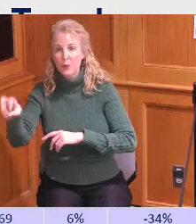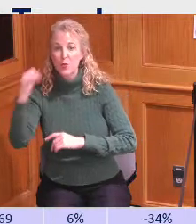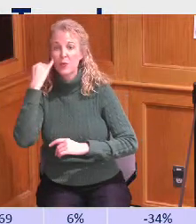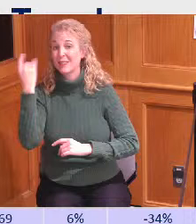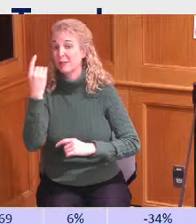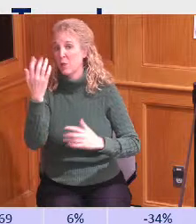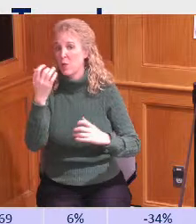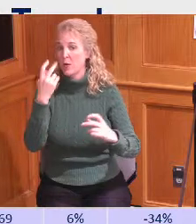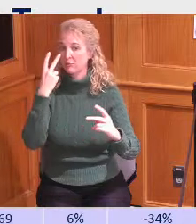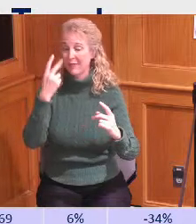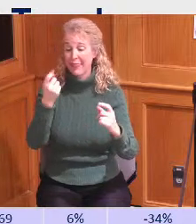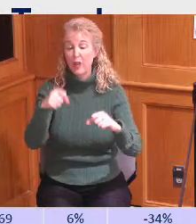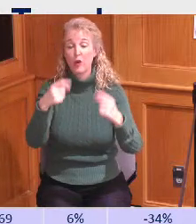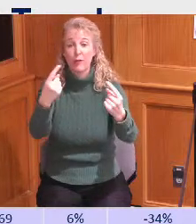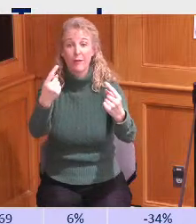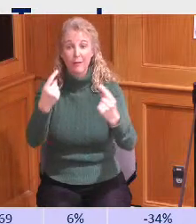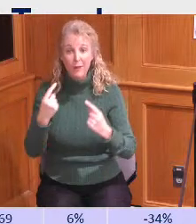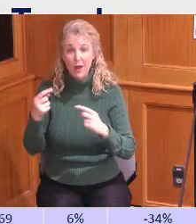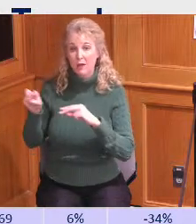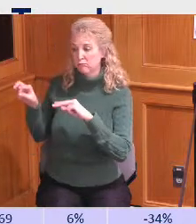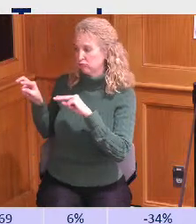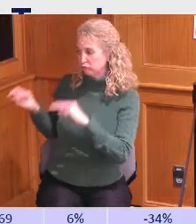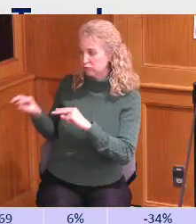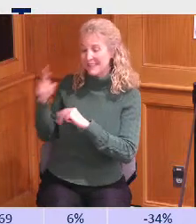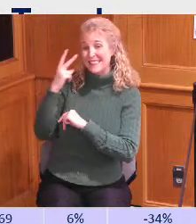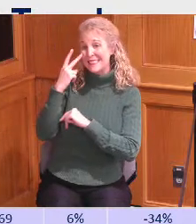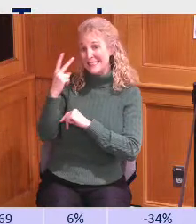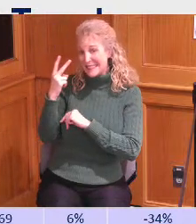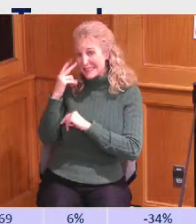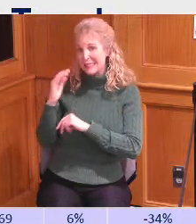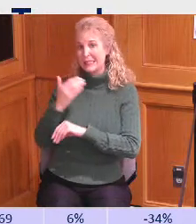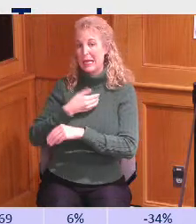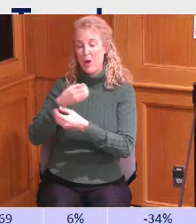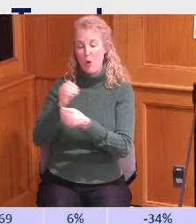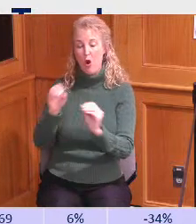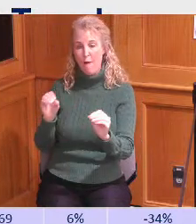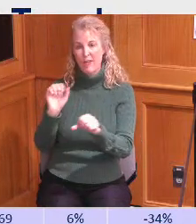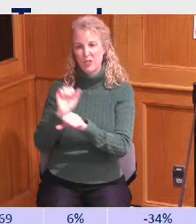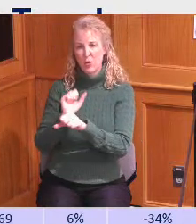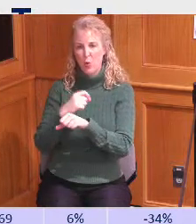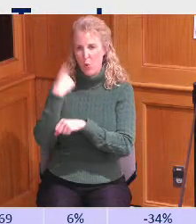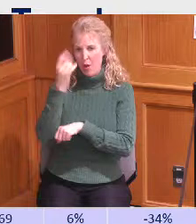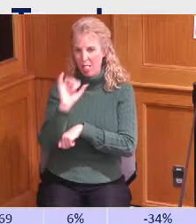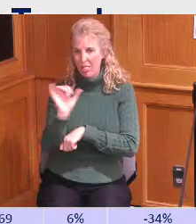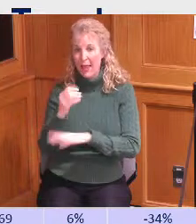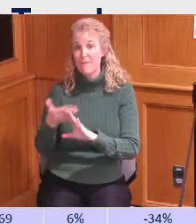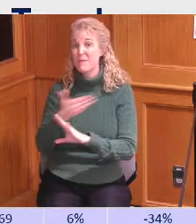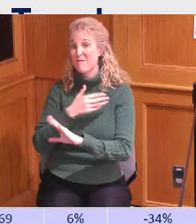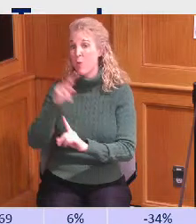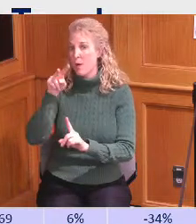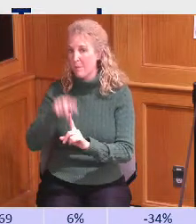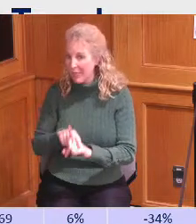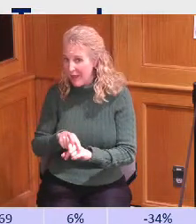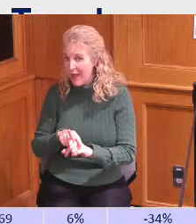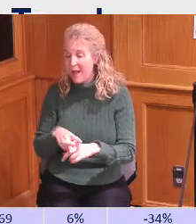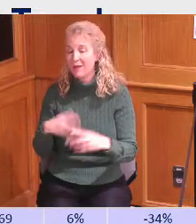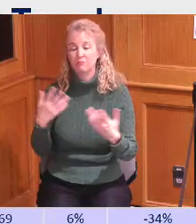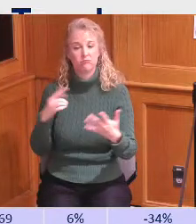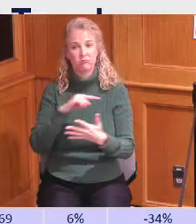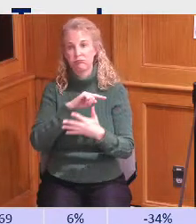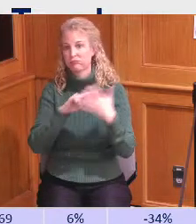work for us so that they could see visually what the work looked like in advance of that.